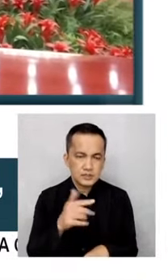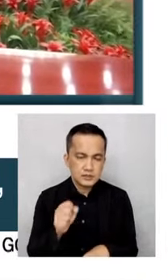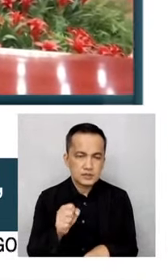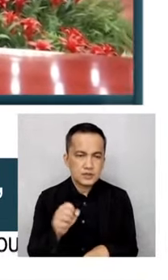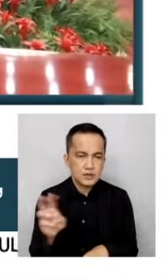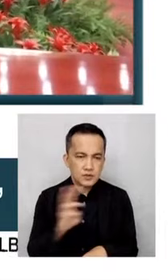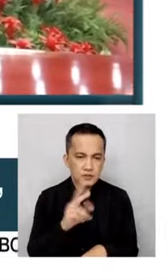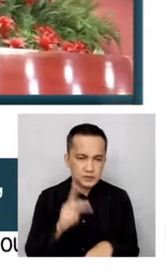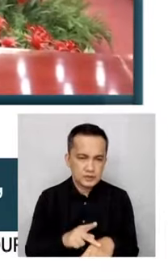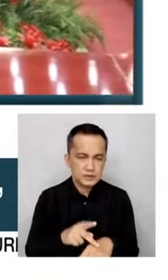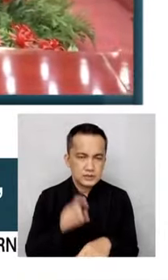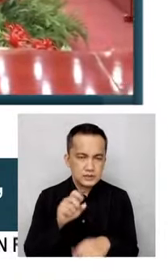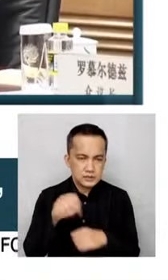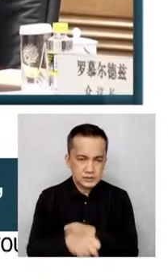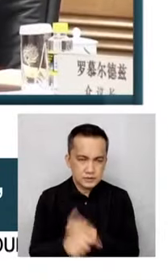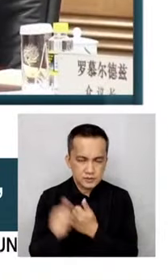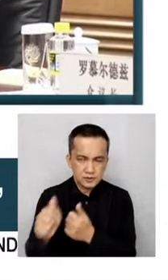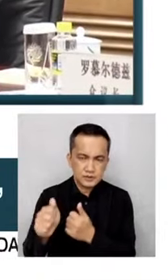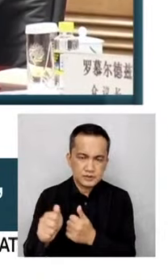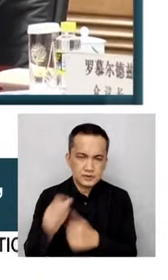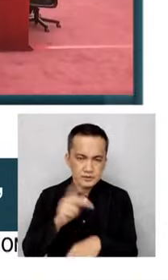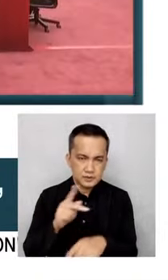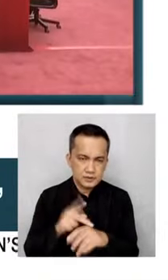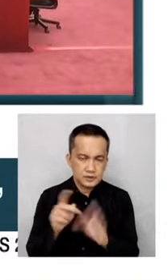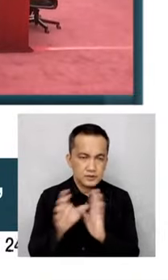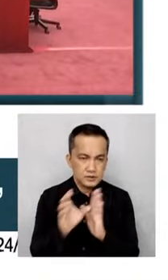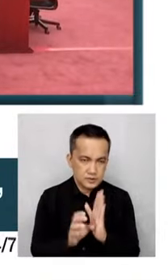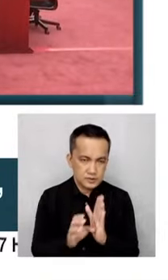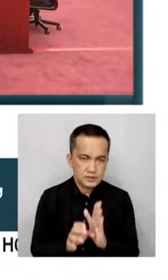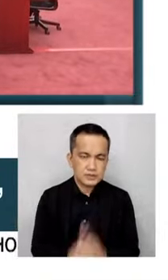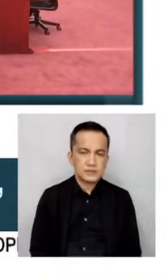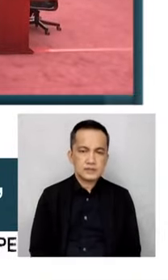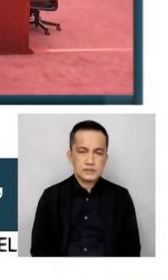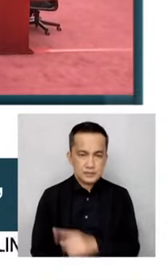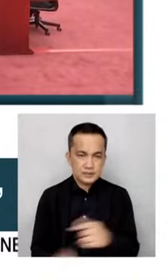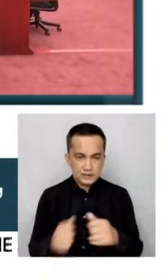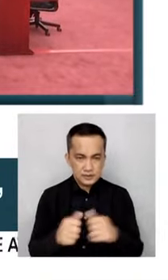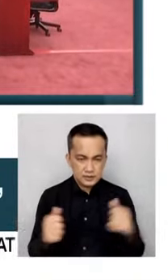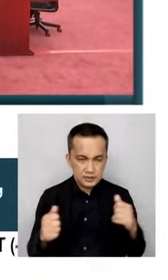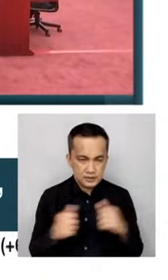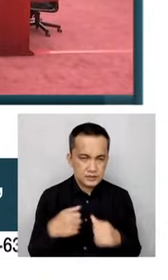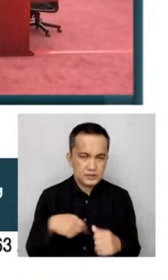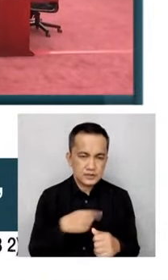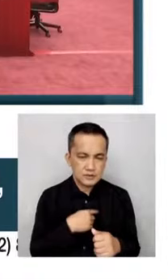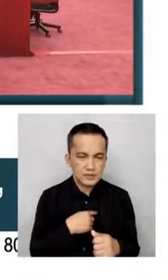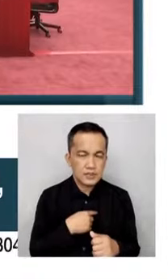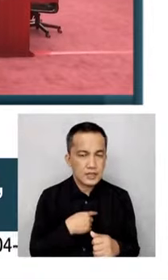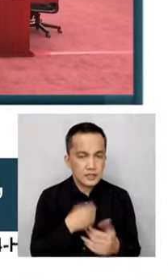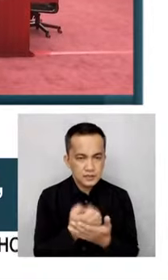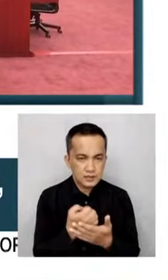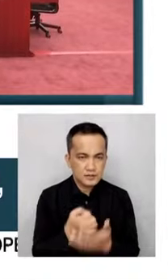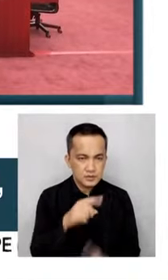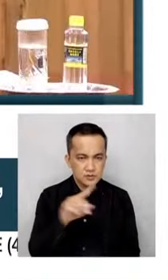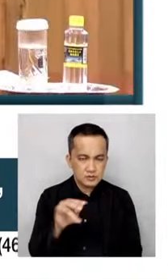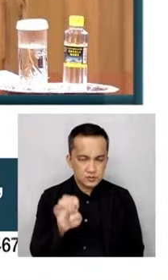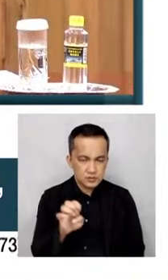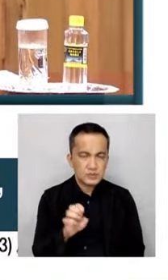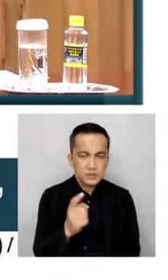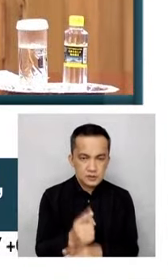abide by the Philippine Constitution because that area is within our economic zone. And rightfully,